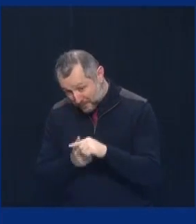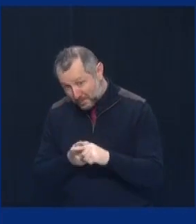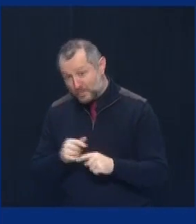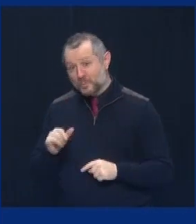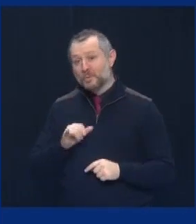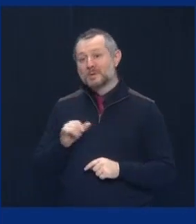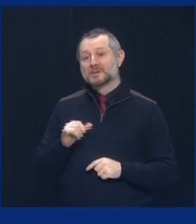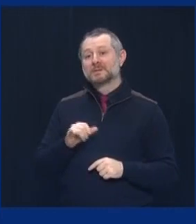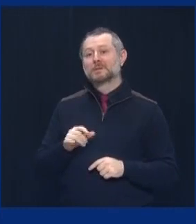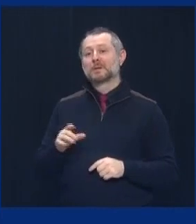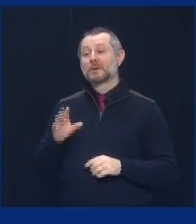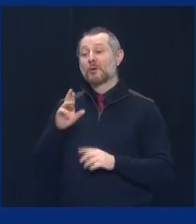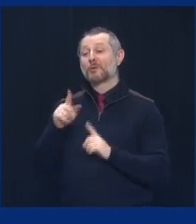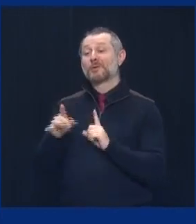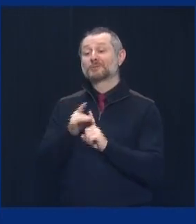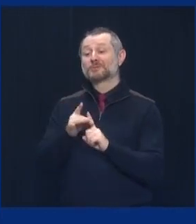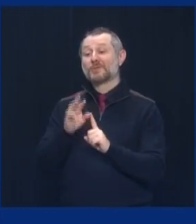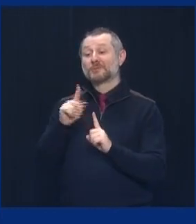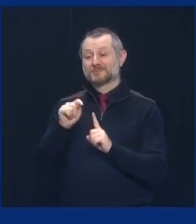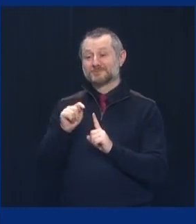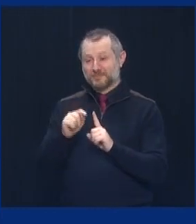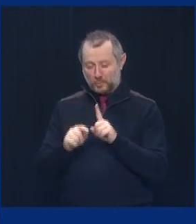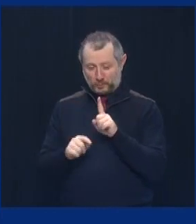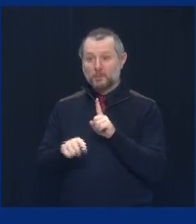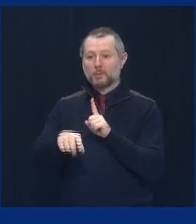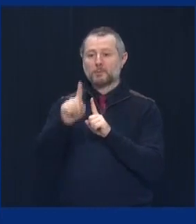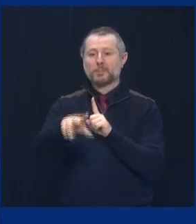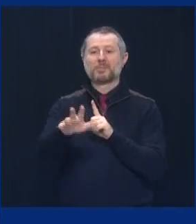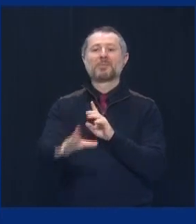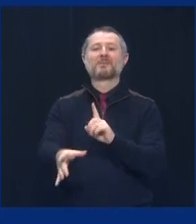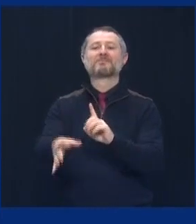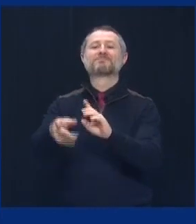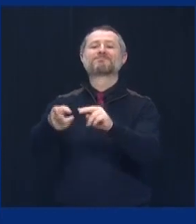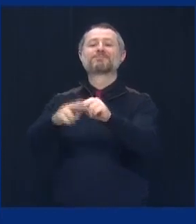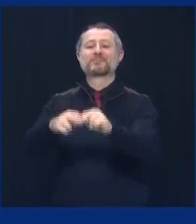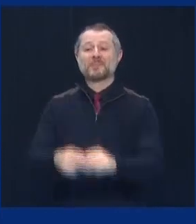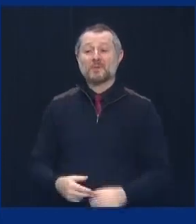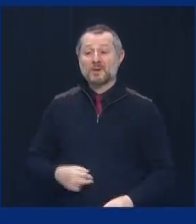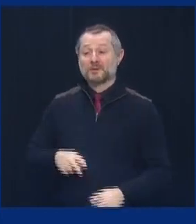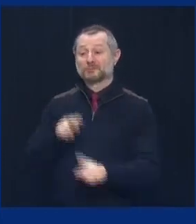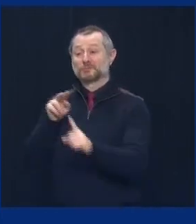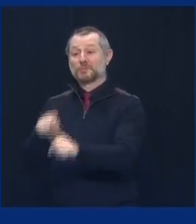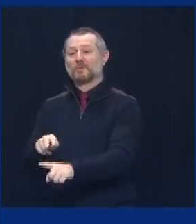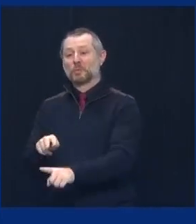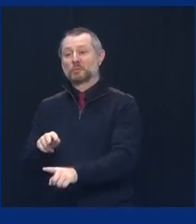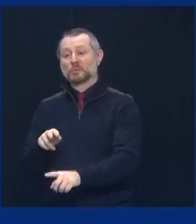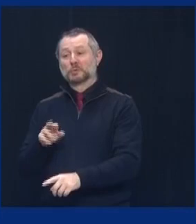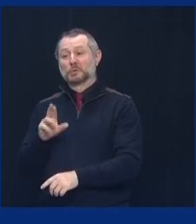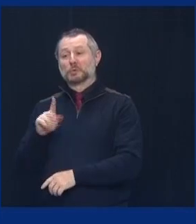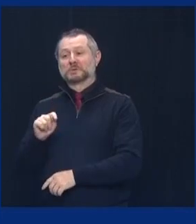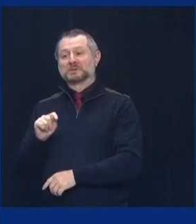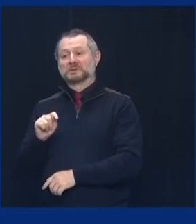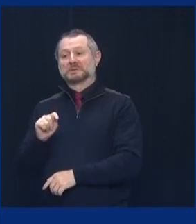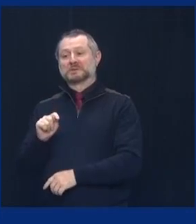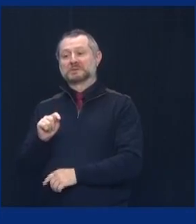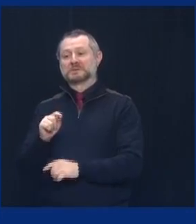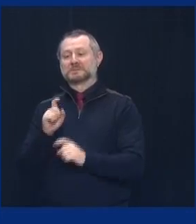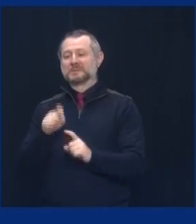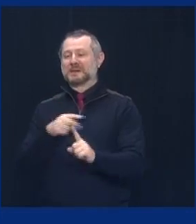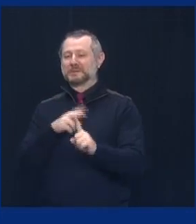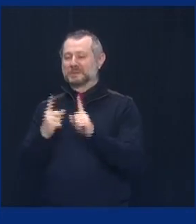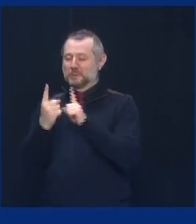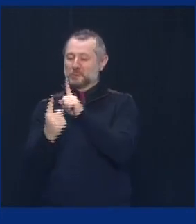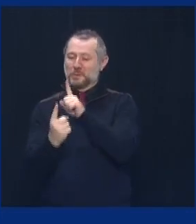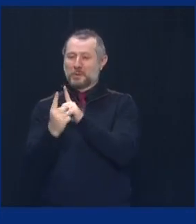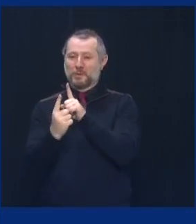rate of transmission, which to me has always been one of the seminal factors in this whole